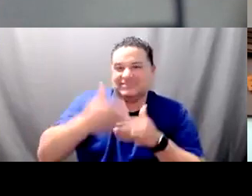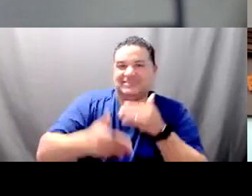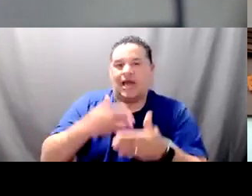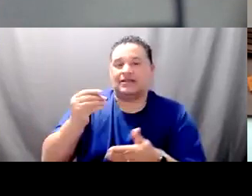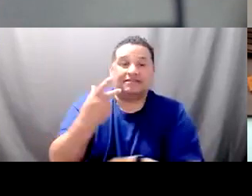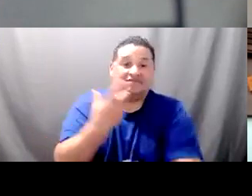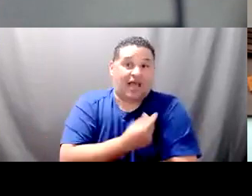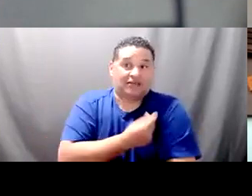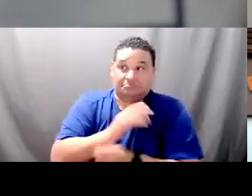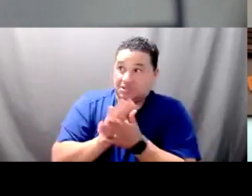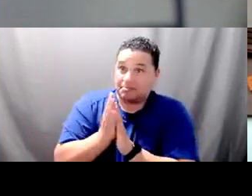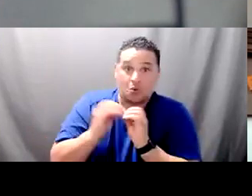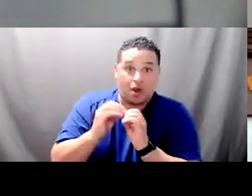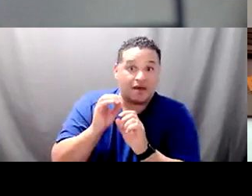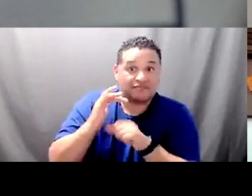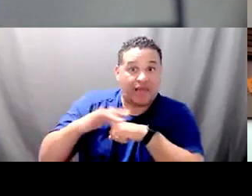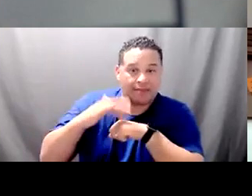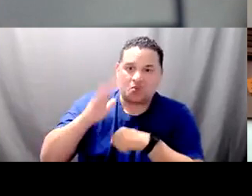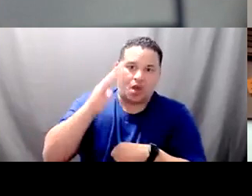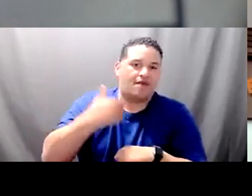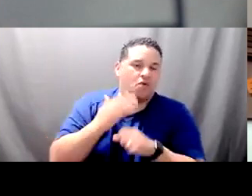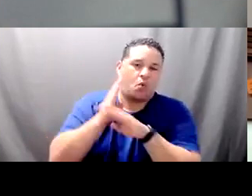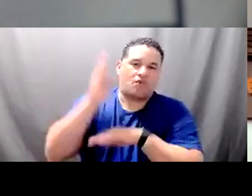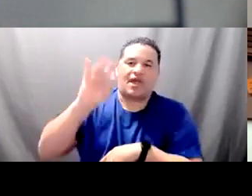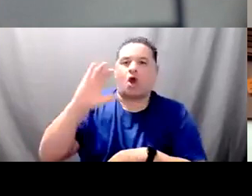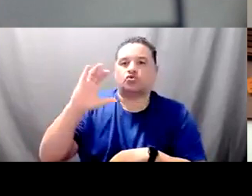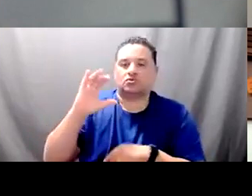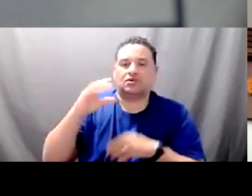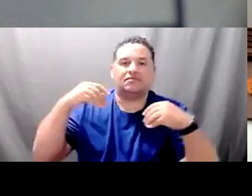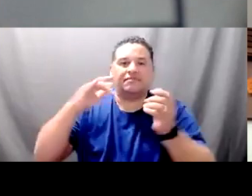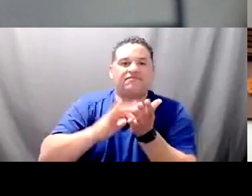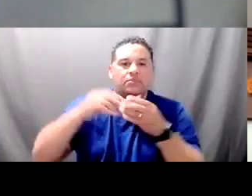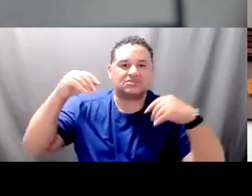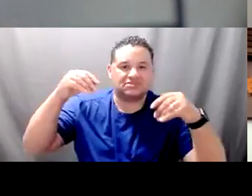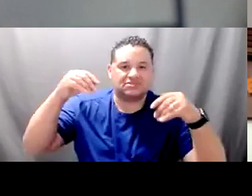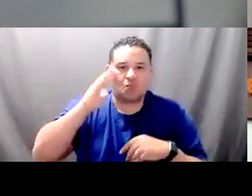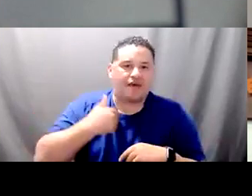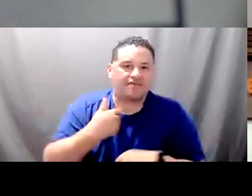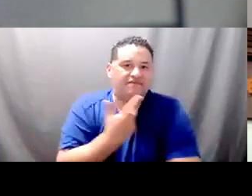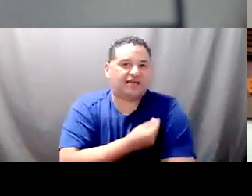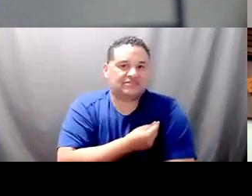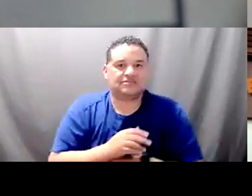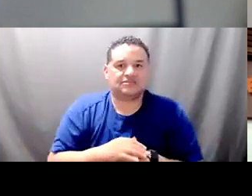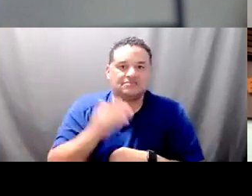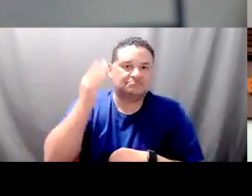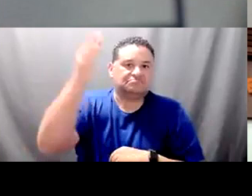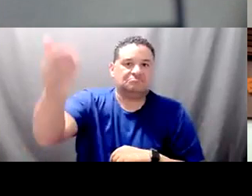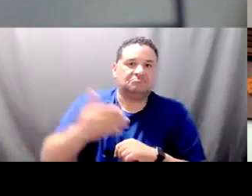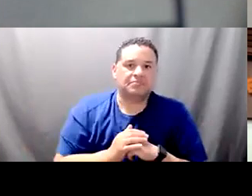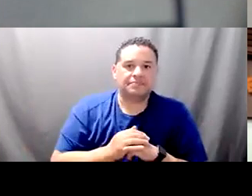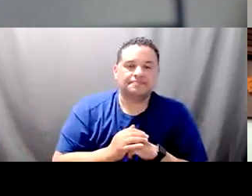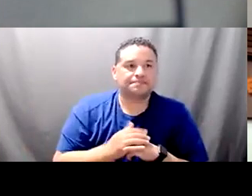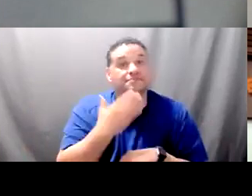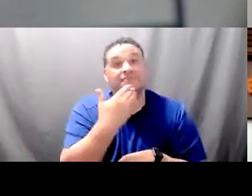becomes more available, we'll have over 800 pharmacies that will have vaccine. Thank you. You bet. All